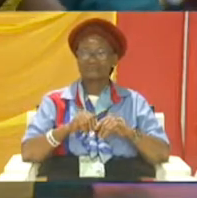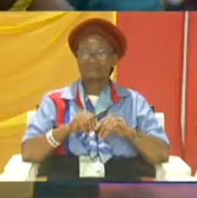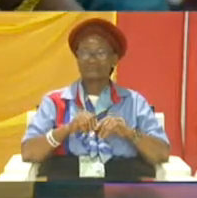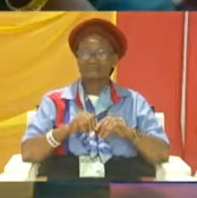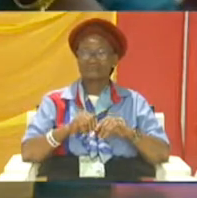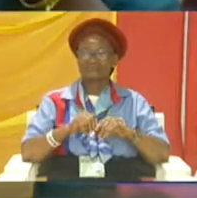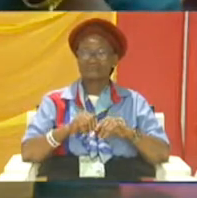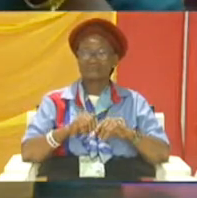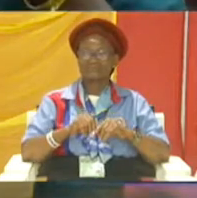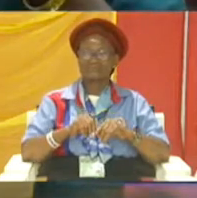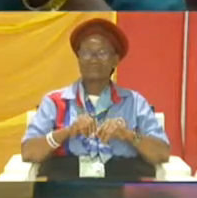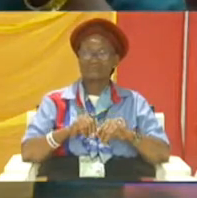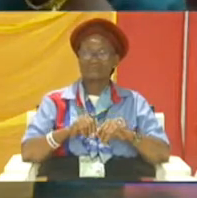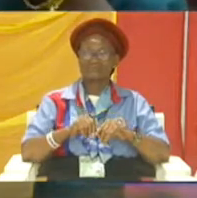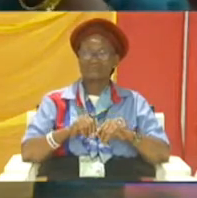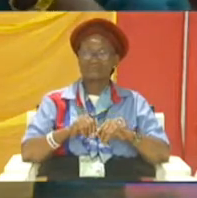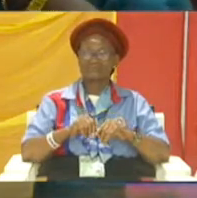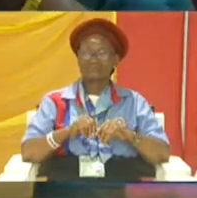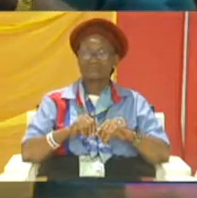Oh, thank you, Lord.